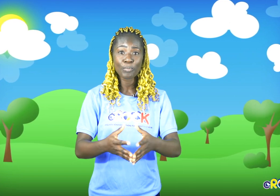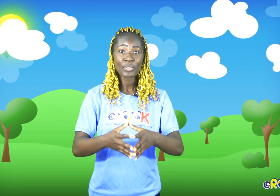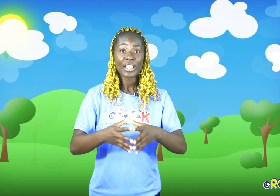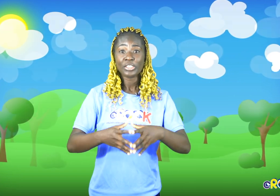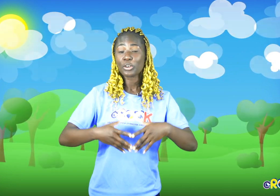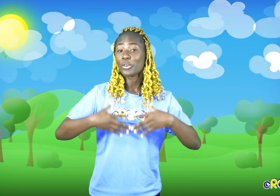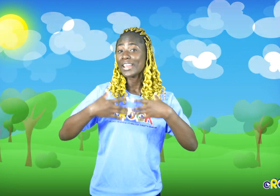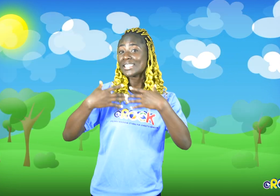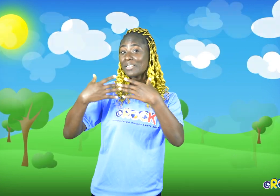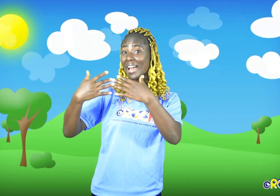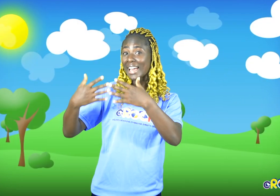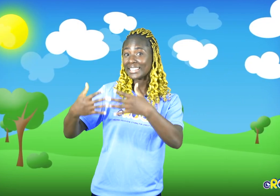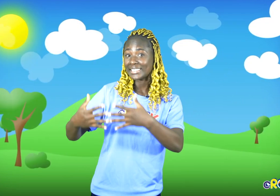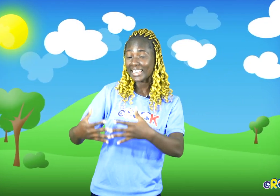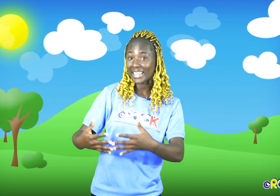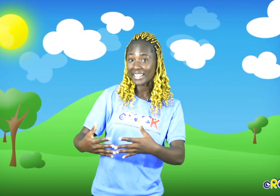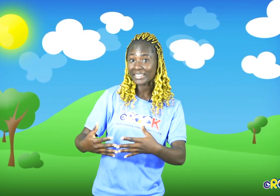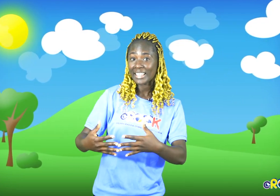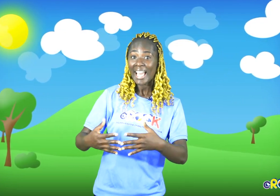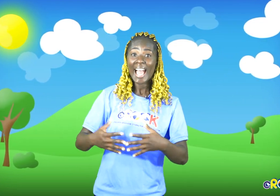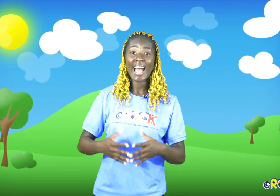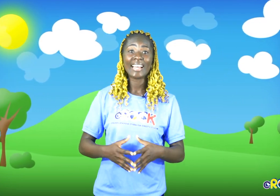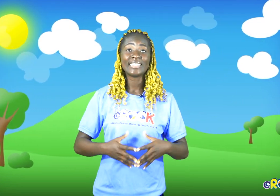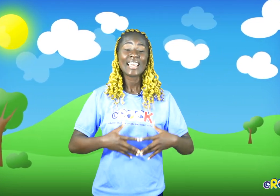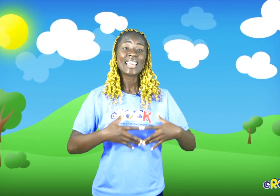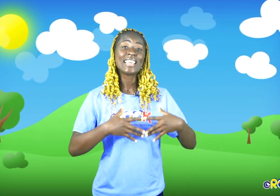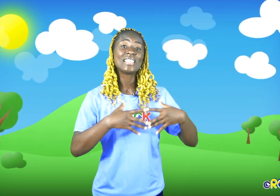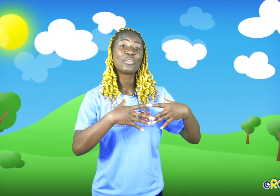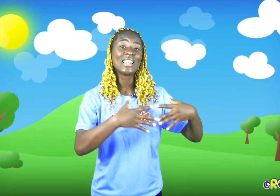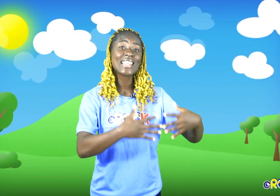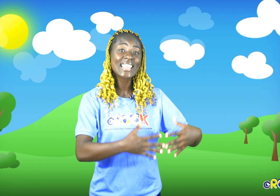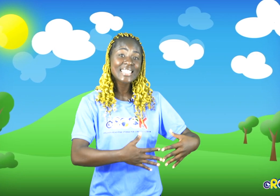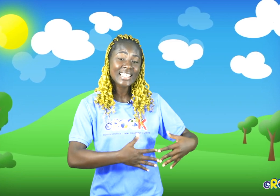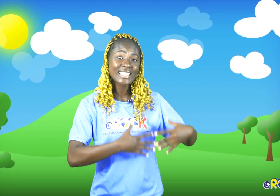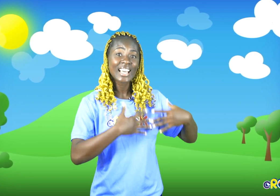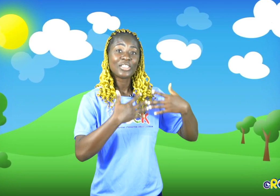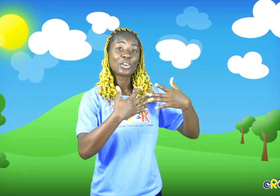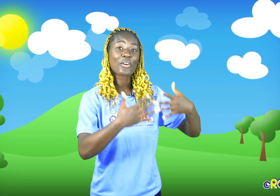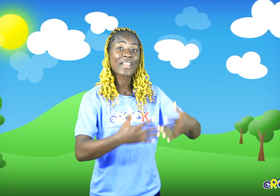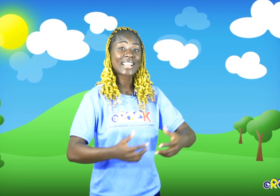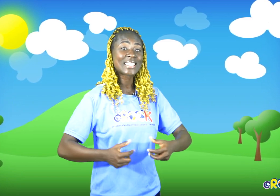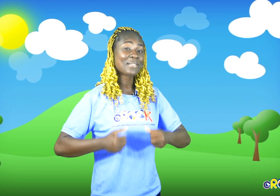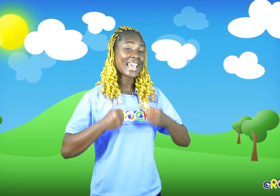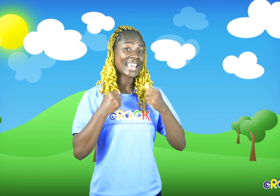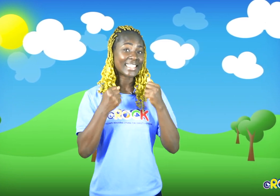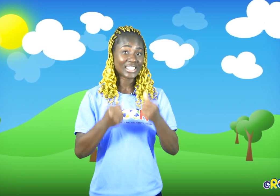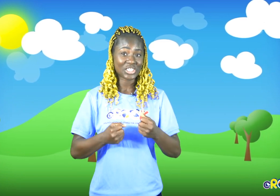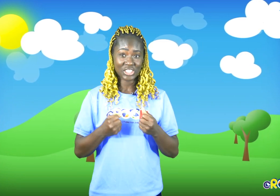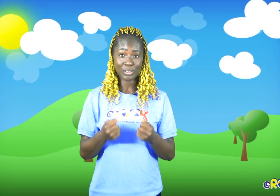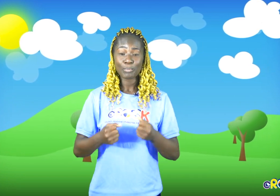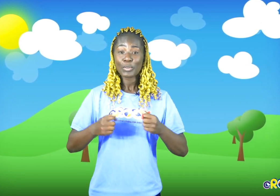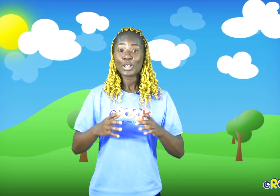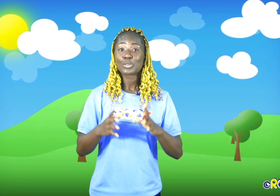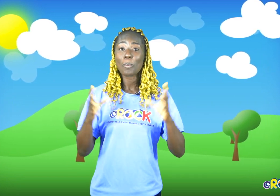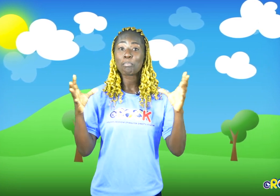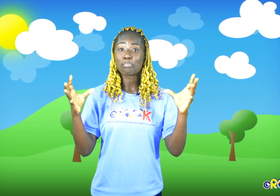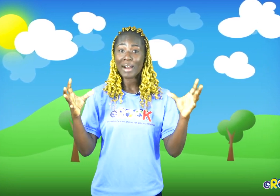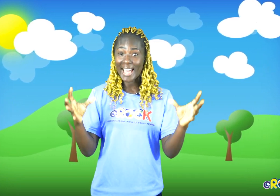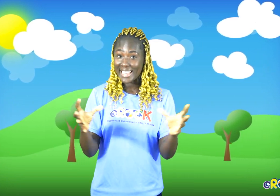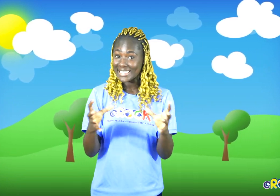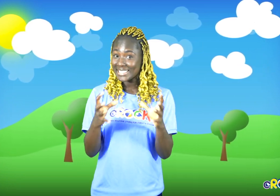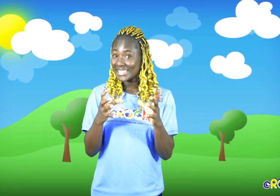you the creative idea and He is releasing the creative energy